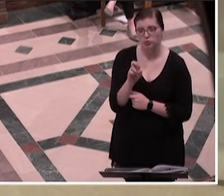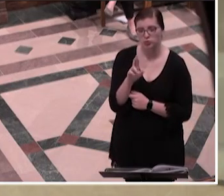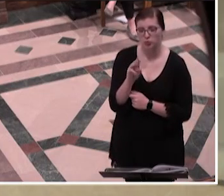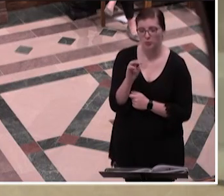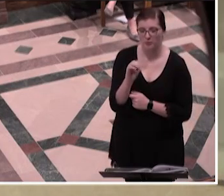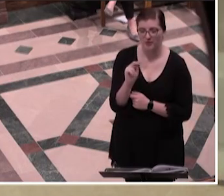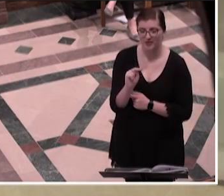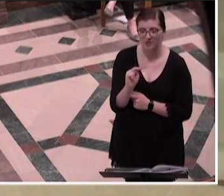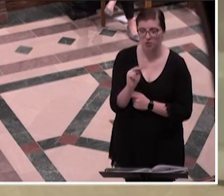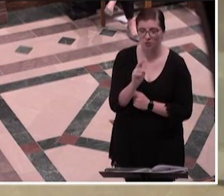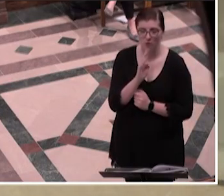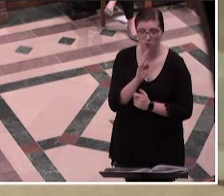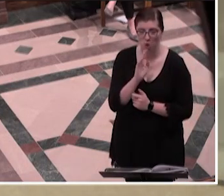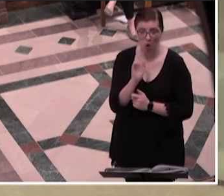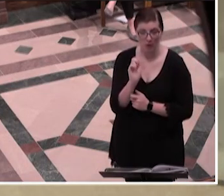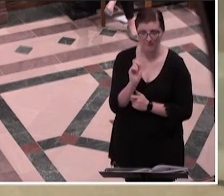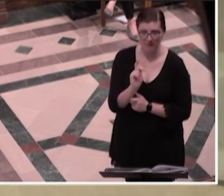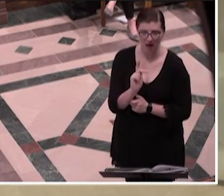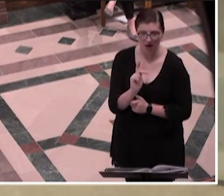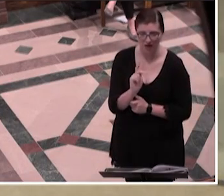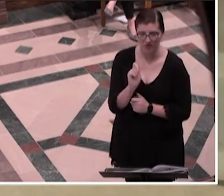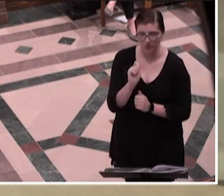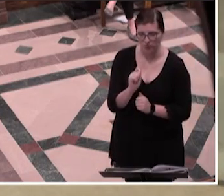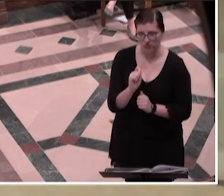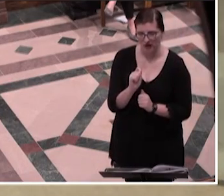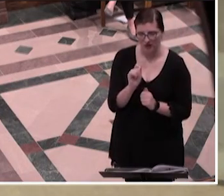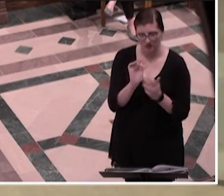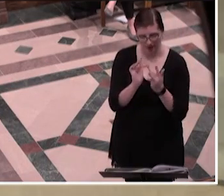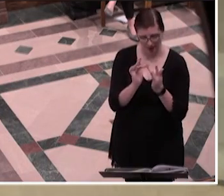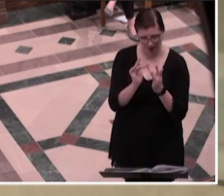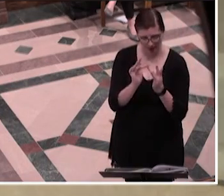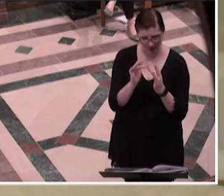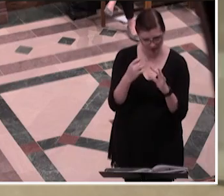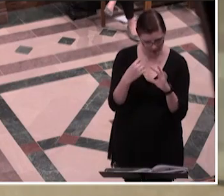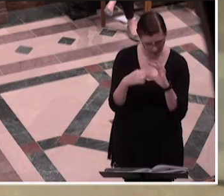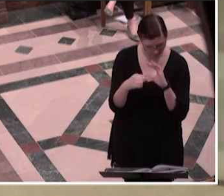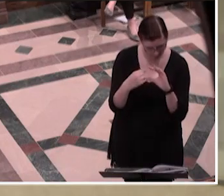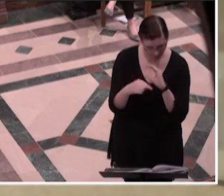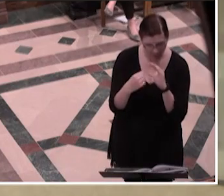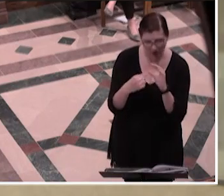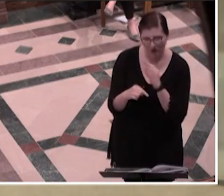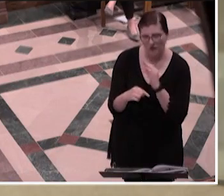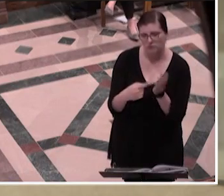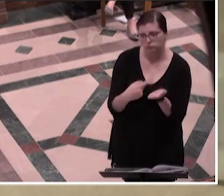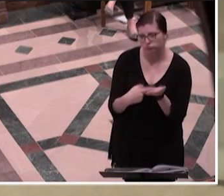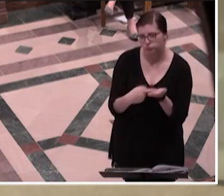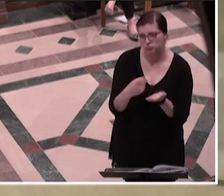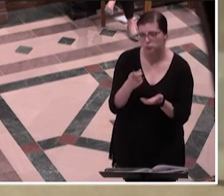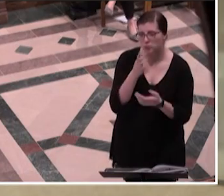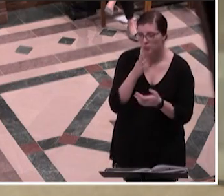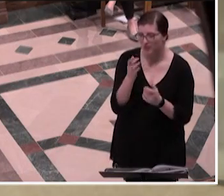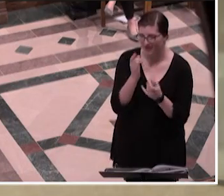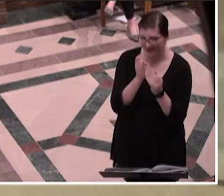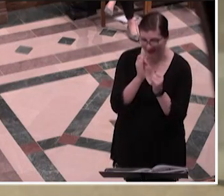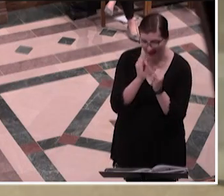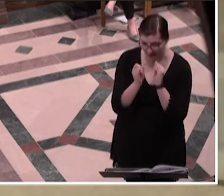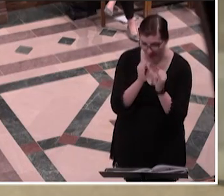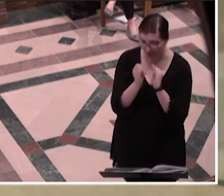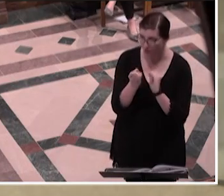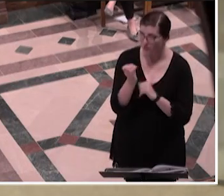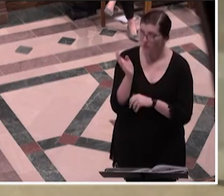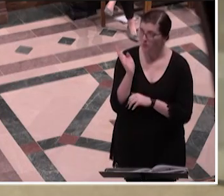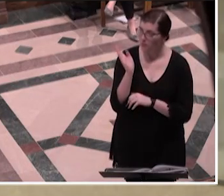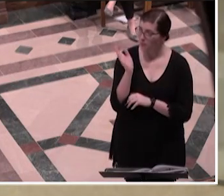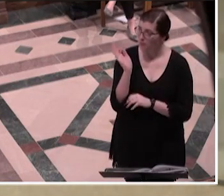can email or text questions, I think, where he interviews the preacher of the day. So he'll be interviewing me tomorrow about